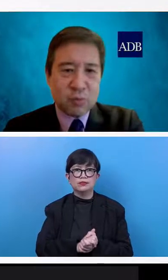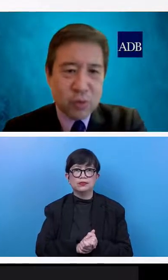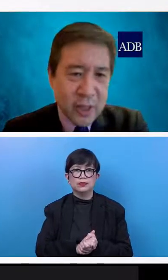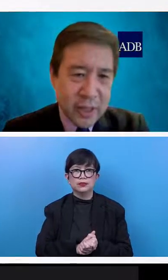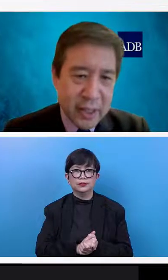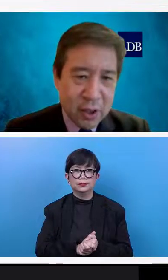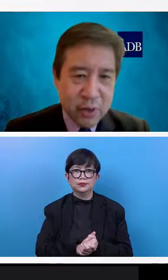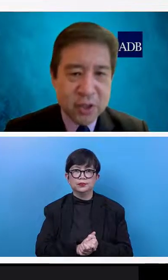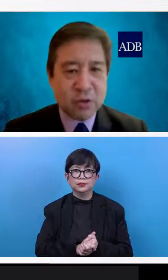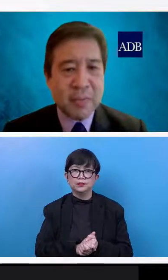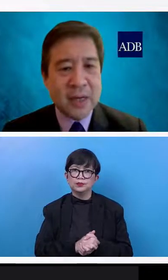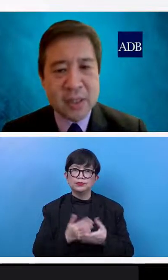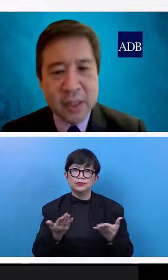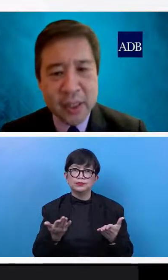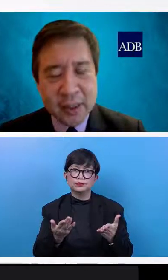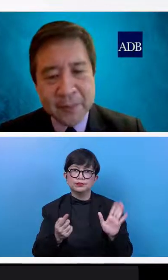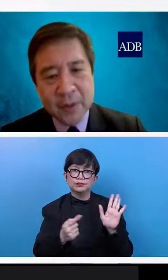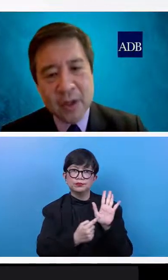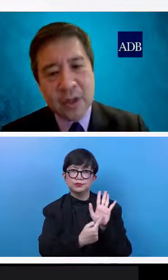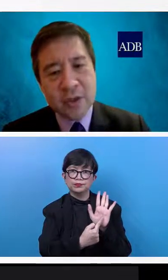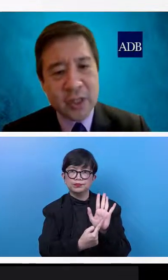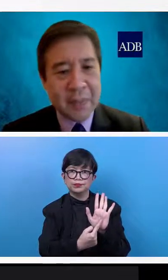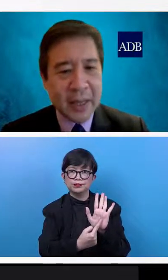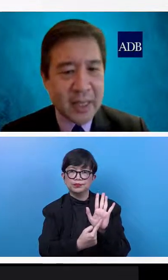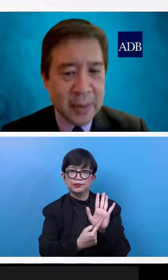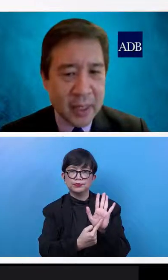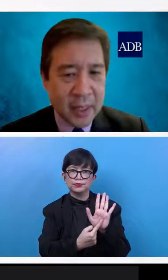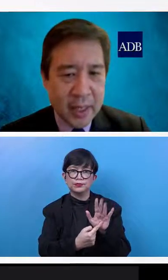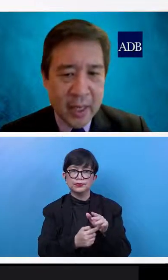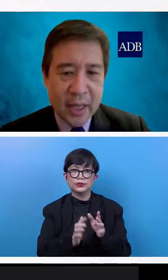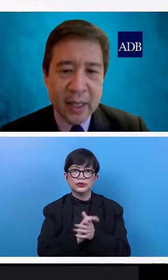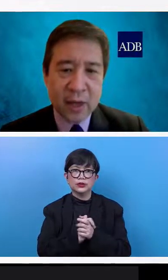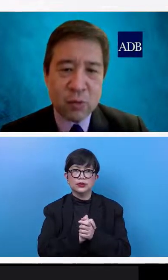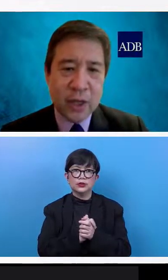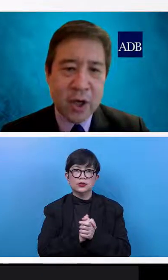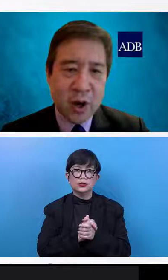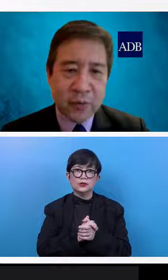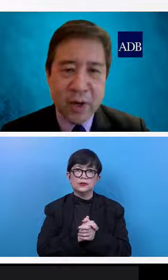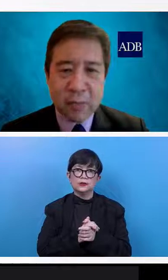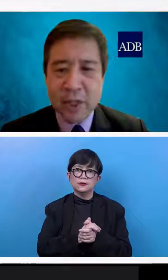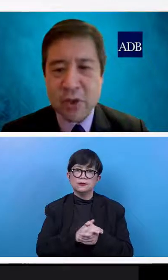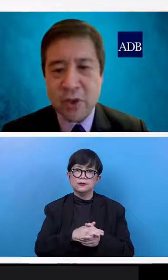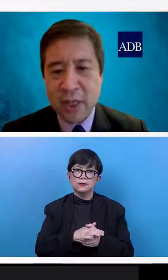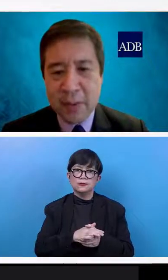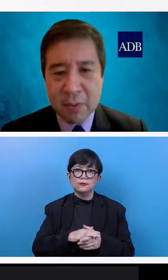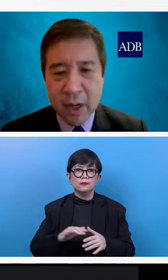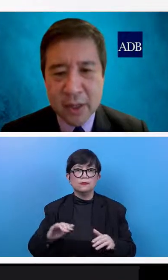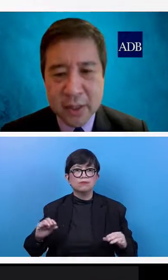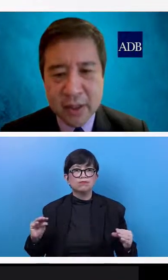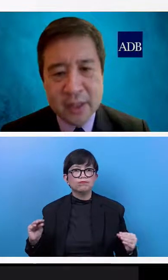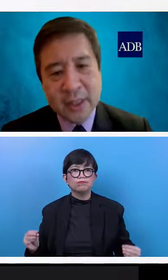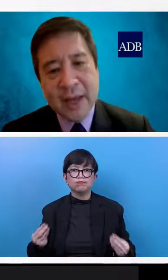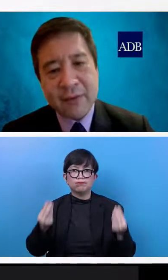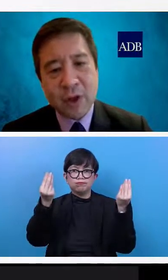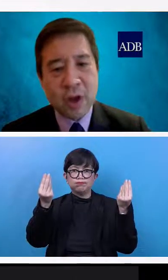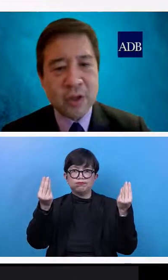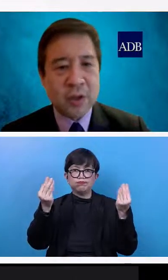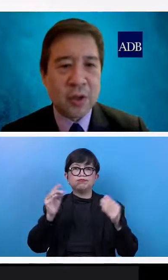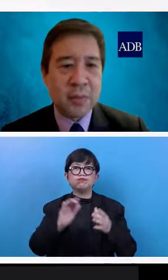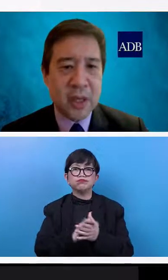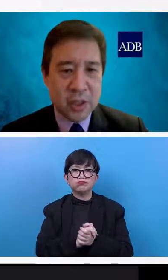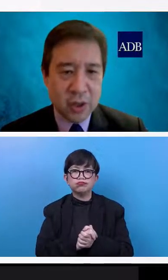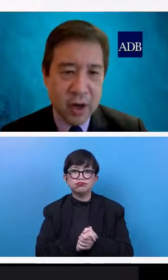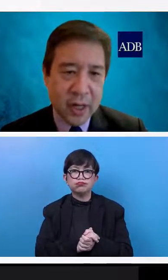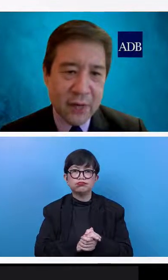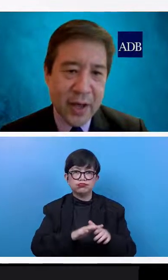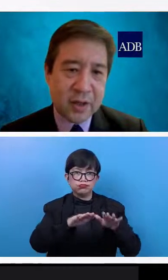unemployment really increased tremendously during the pandemic. And we know from research in labor markets that this can have a